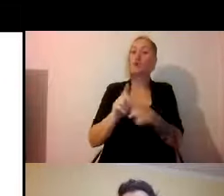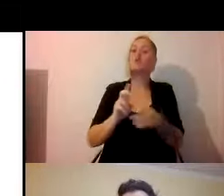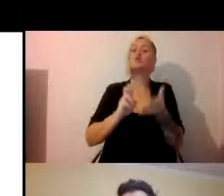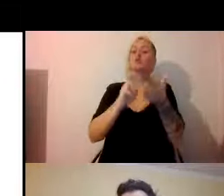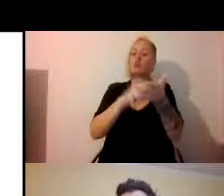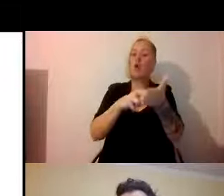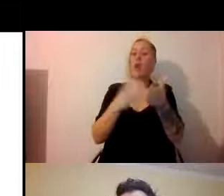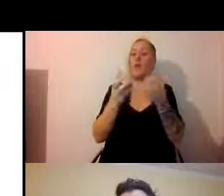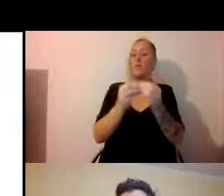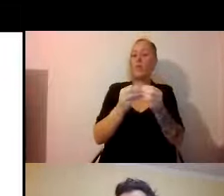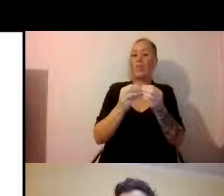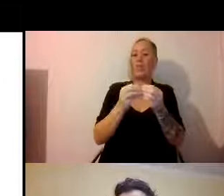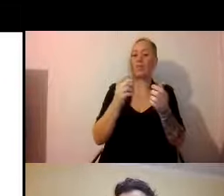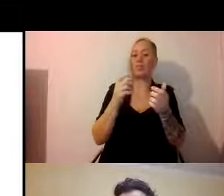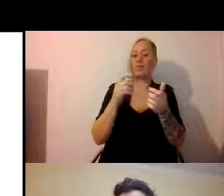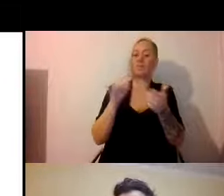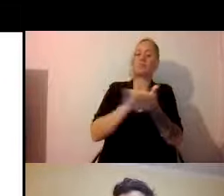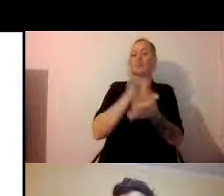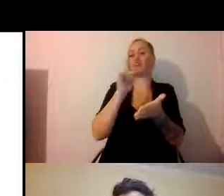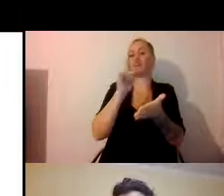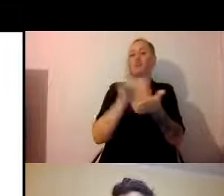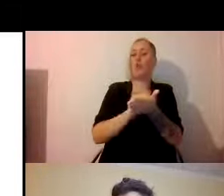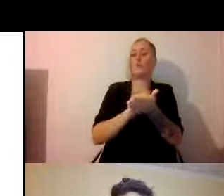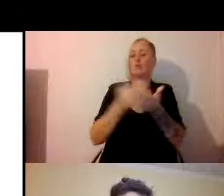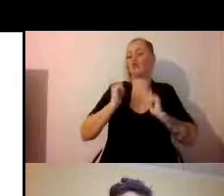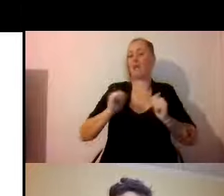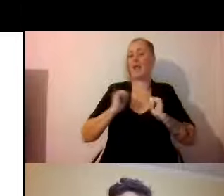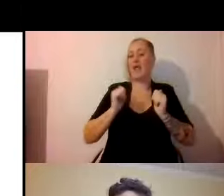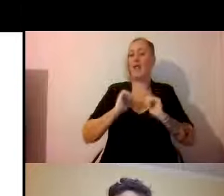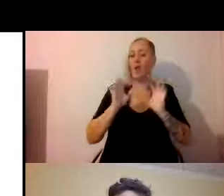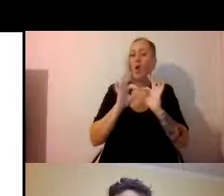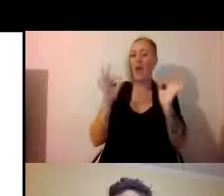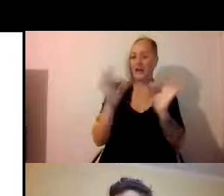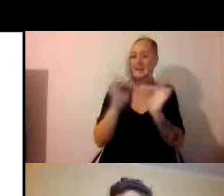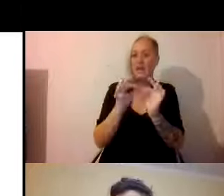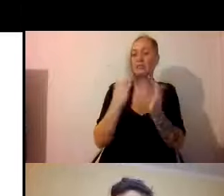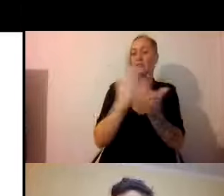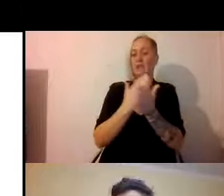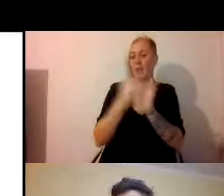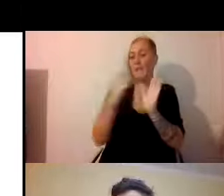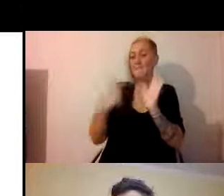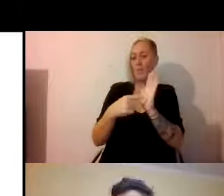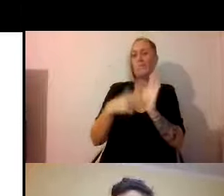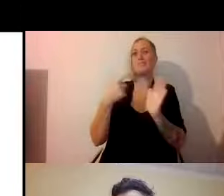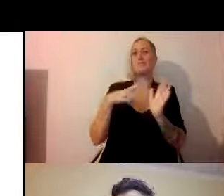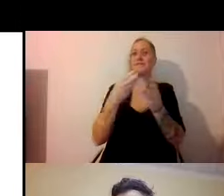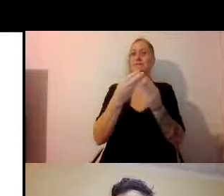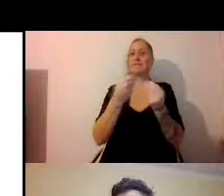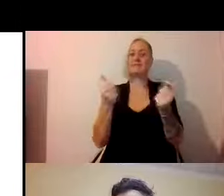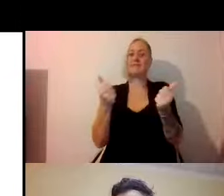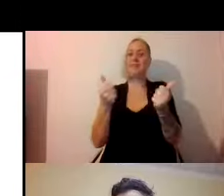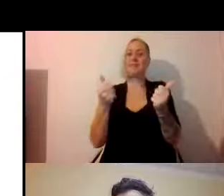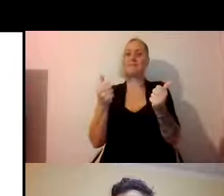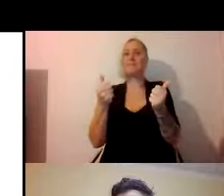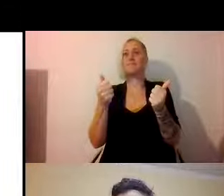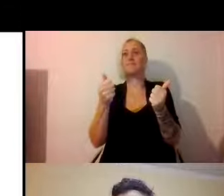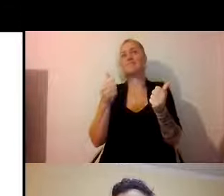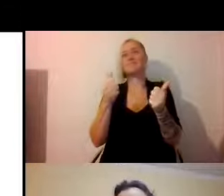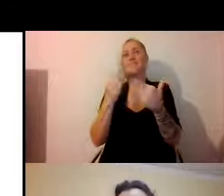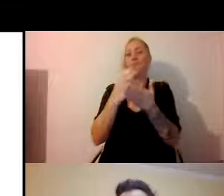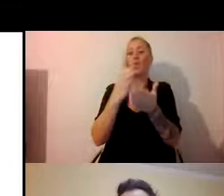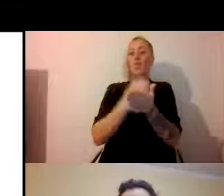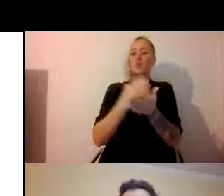really important because often these institutions or these organisations, they have deaf history as part of the course. So